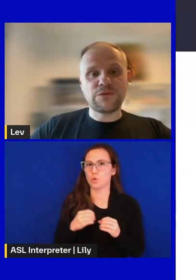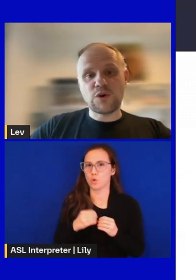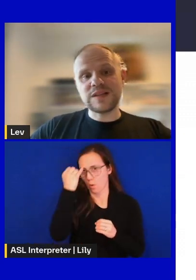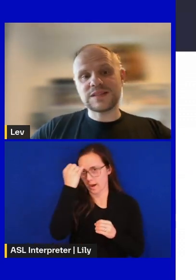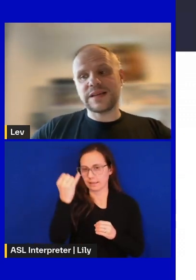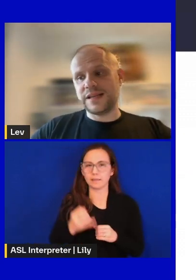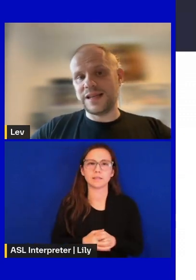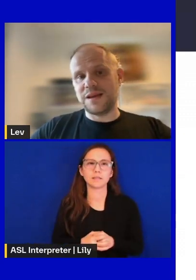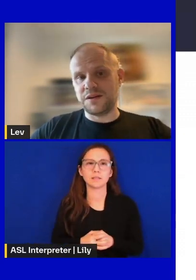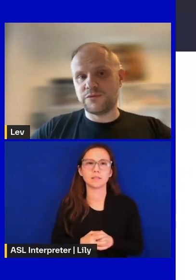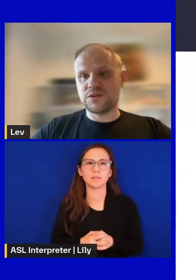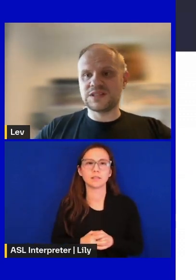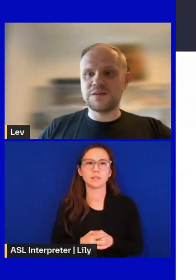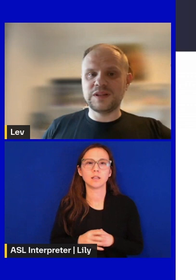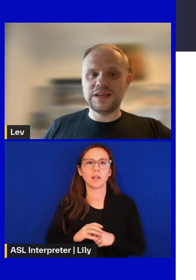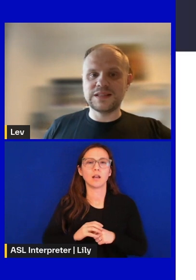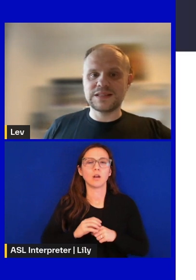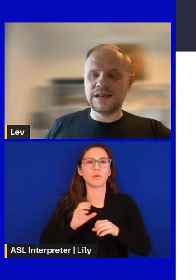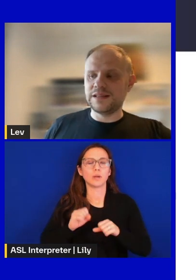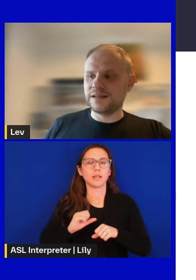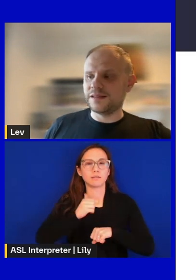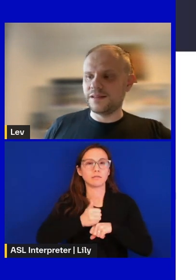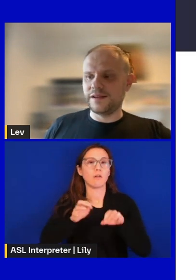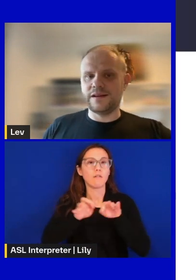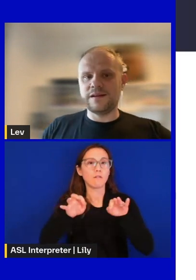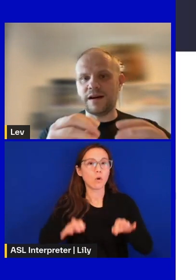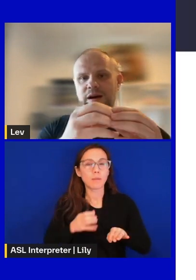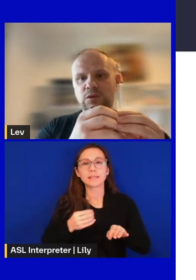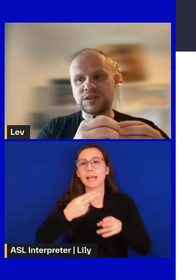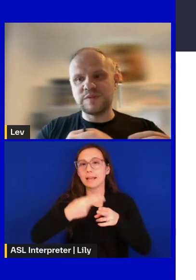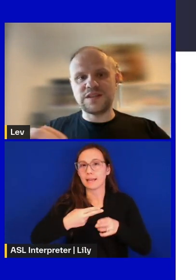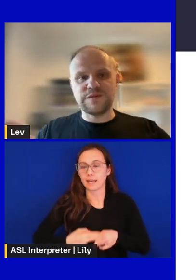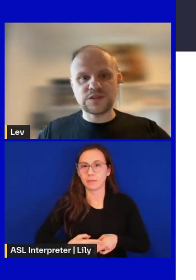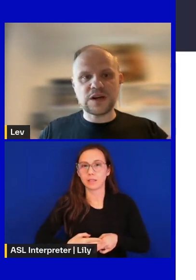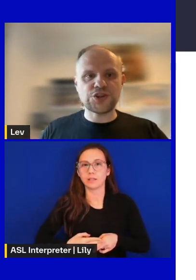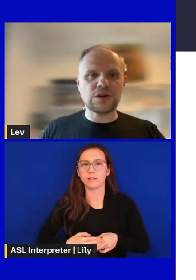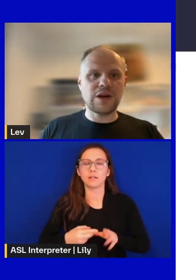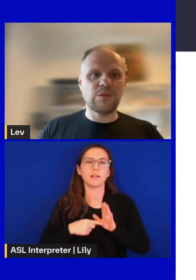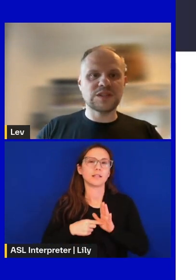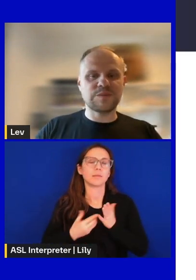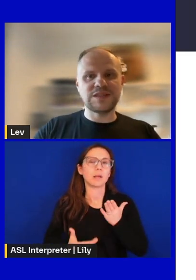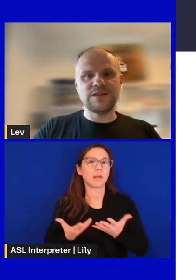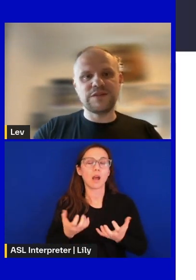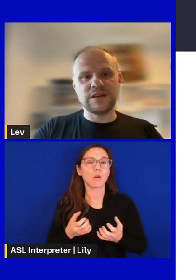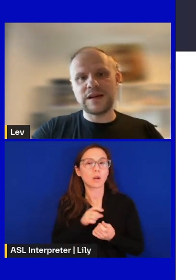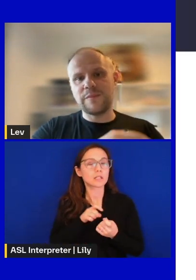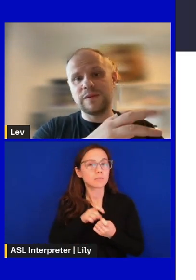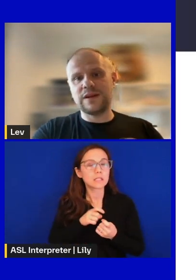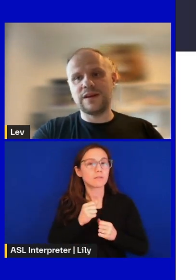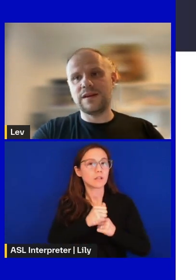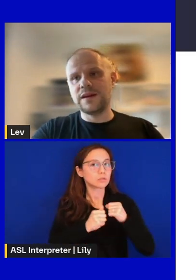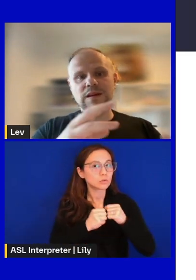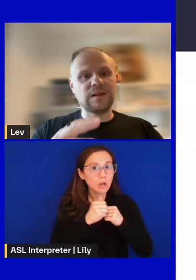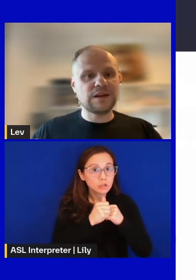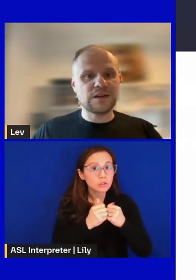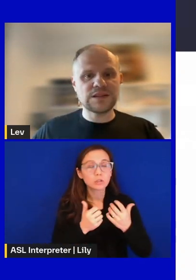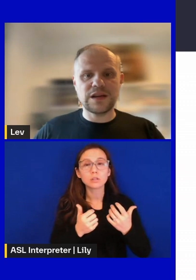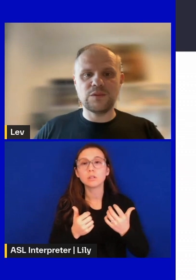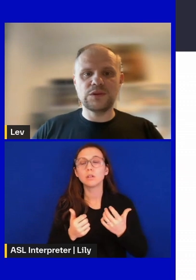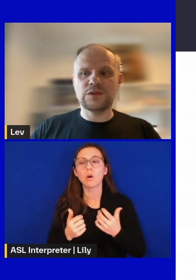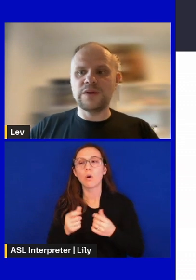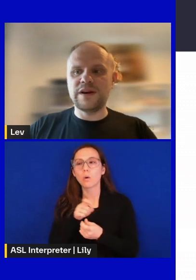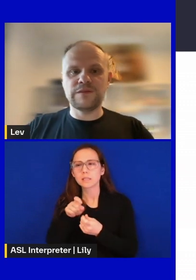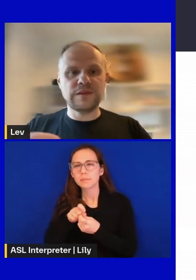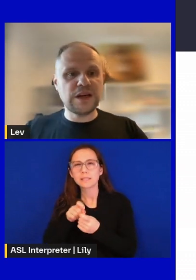enforce formats and naming. For example, I can say that I want specific structure, I want specific letters,